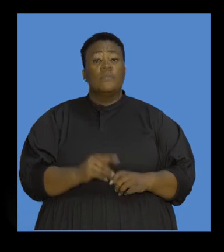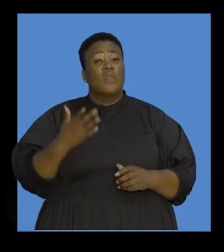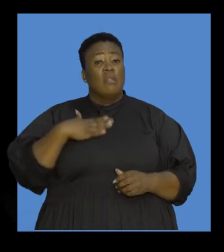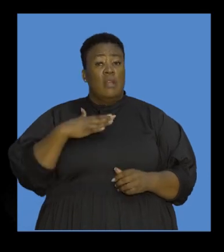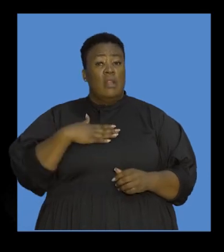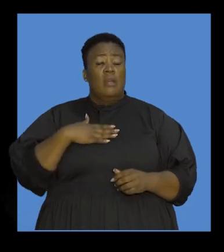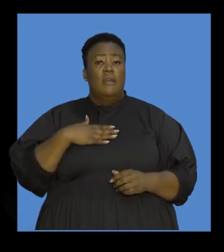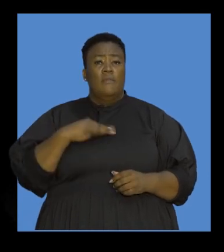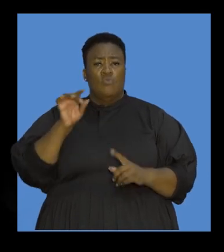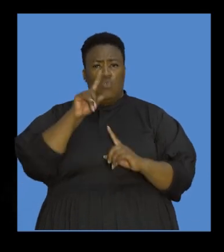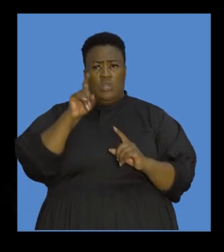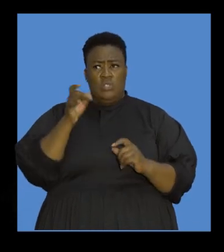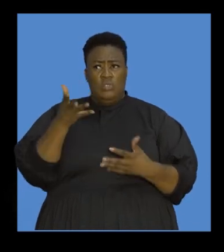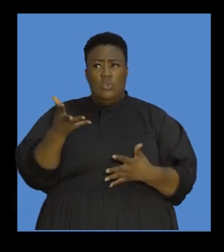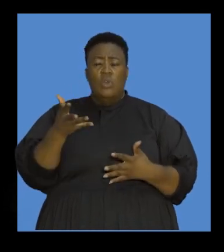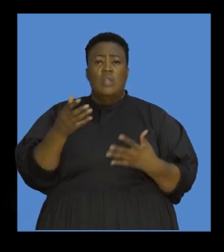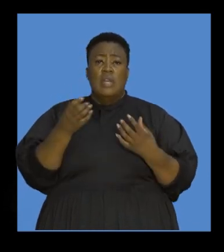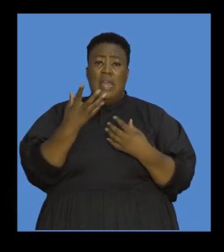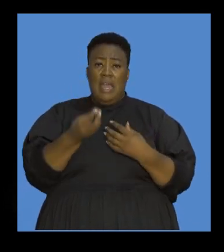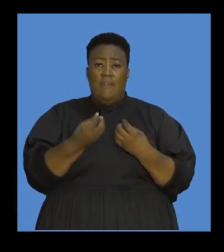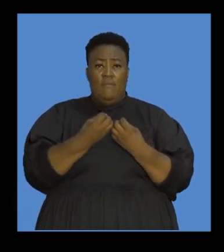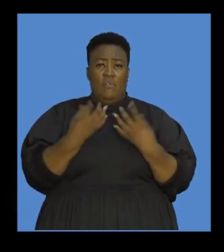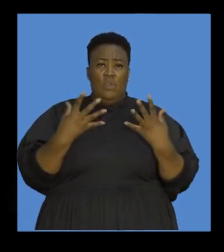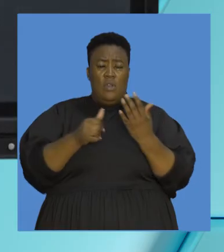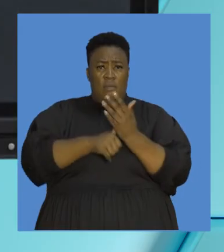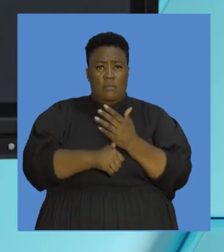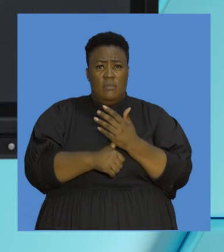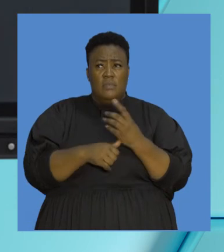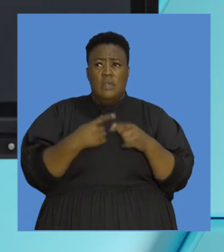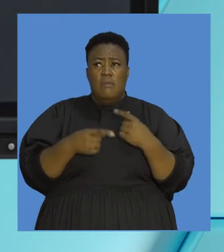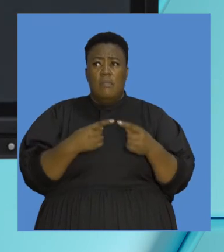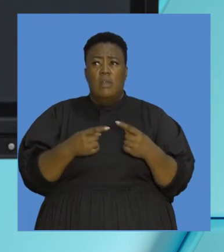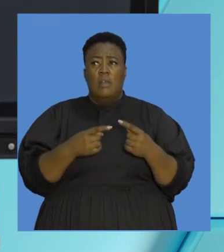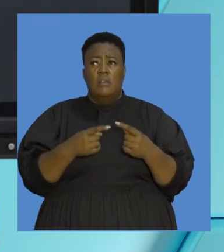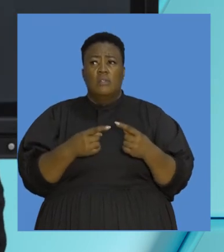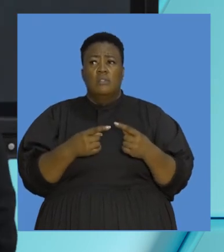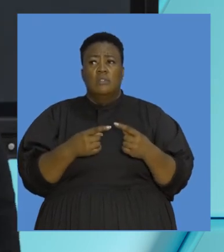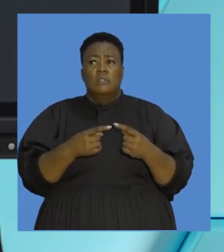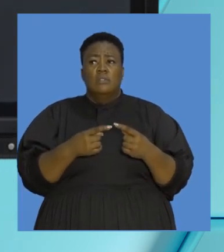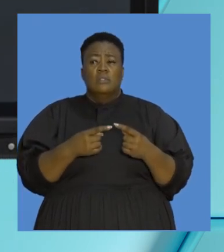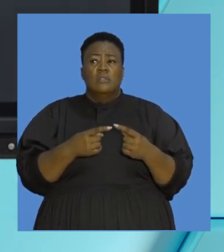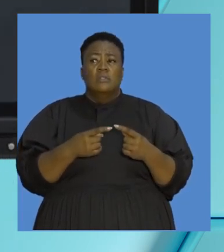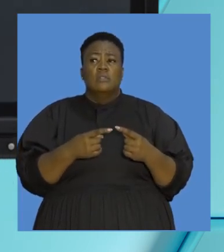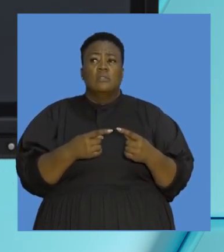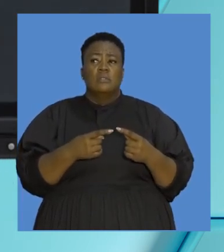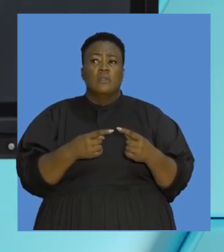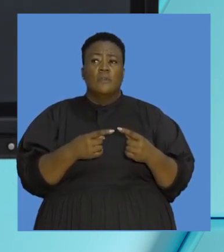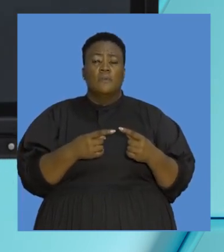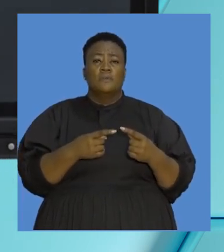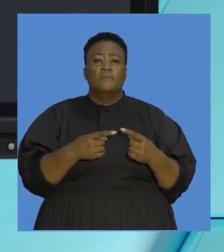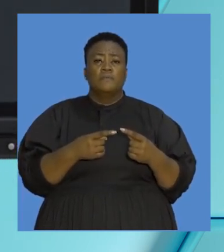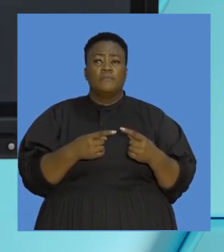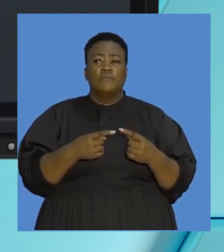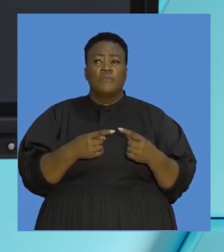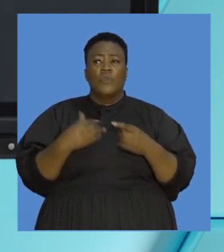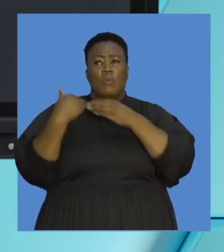They love questions like this. There's a big emphasis in the curriculum about road safety. Explain